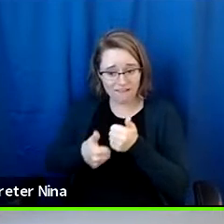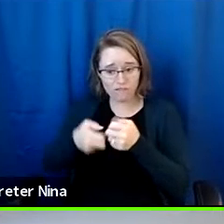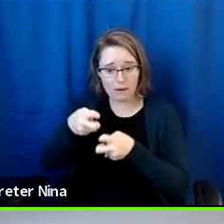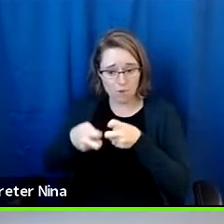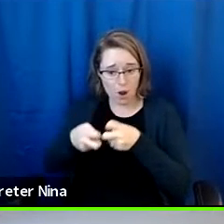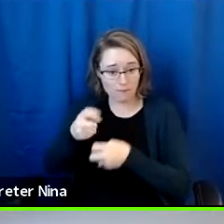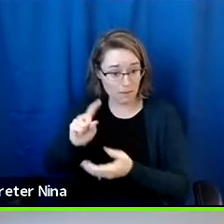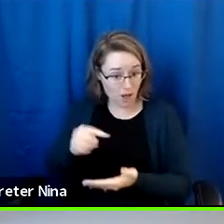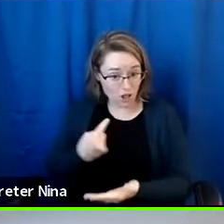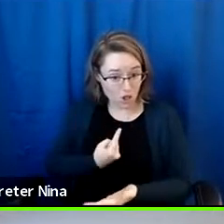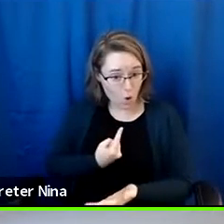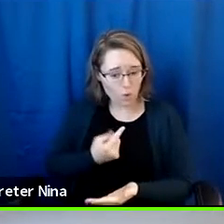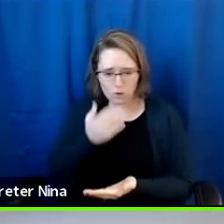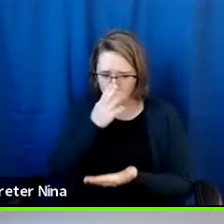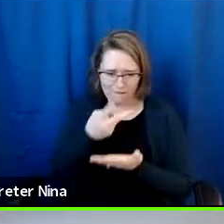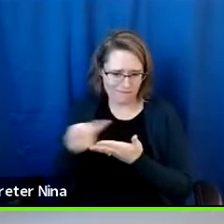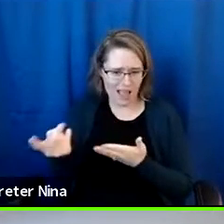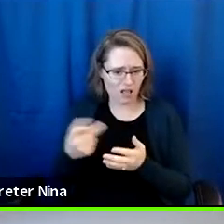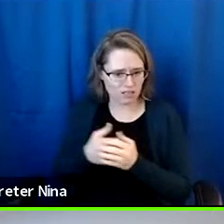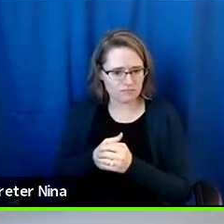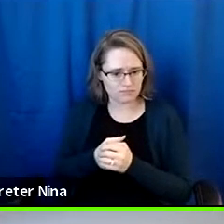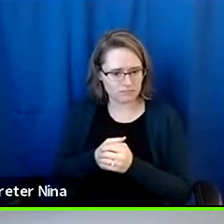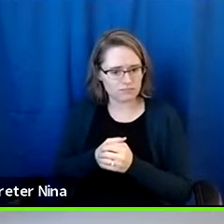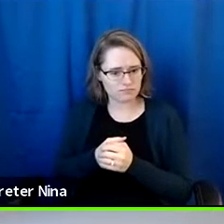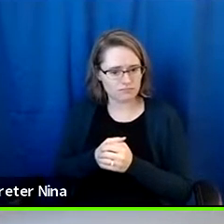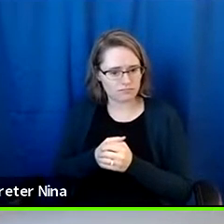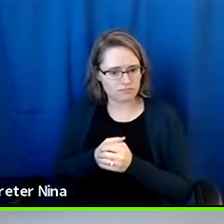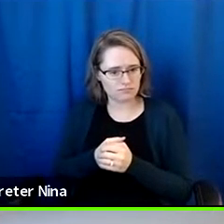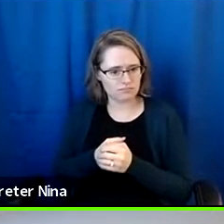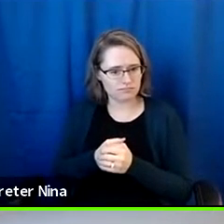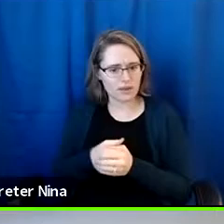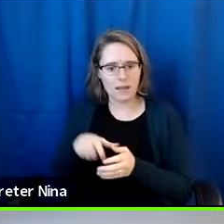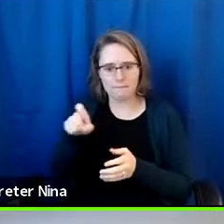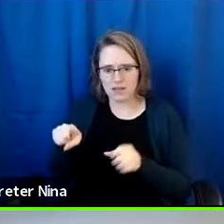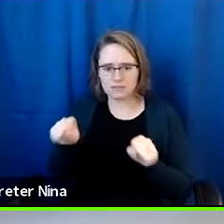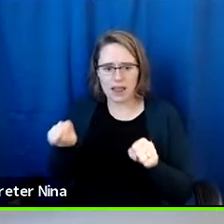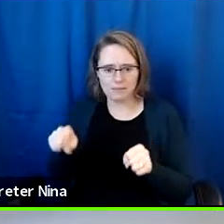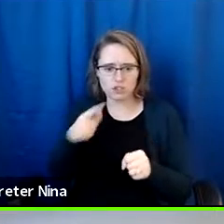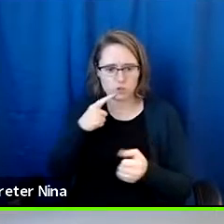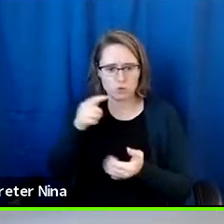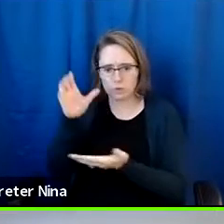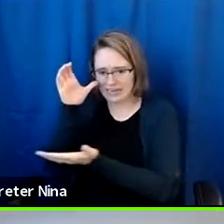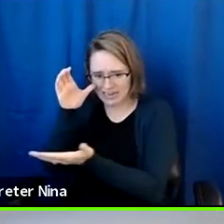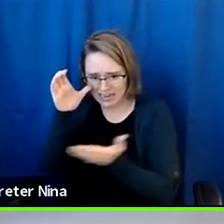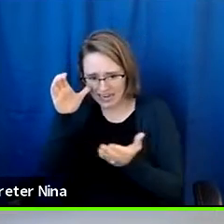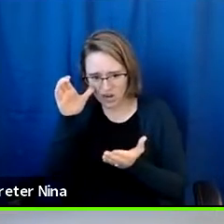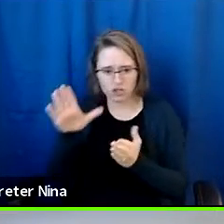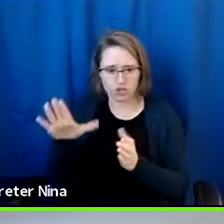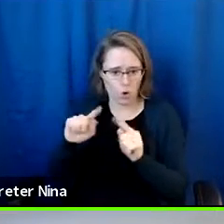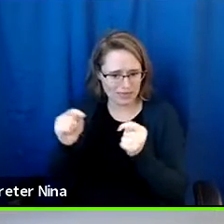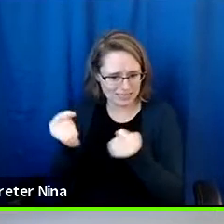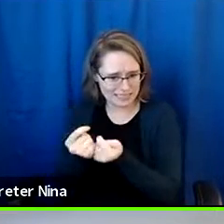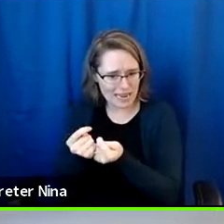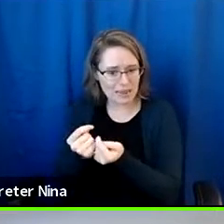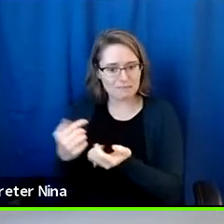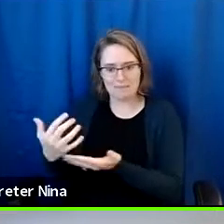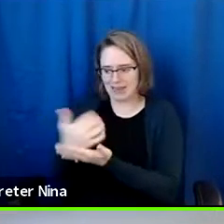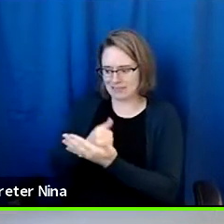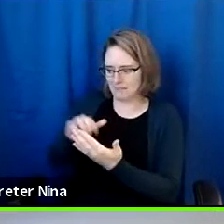you're going to fail. You need to be able to hear your team, take in input,